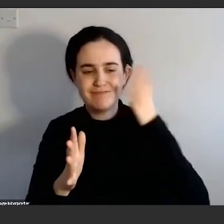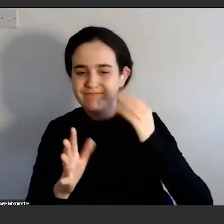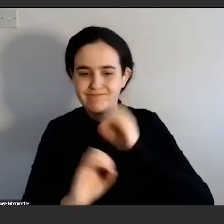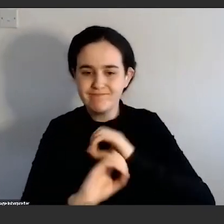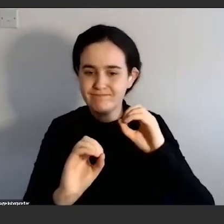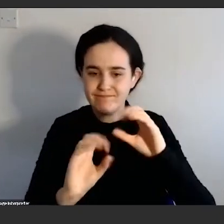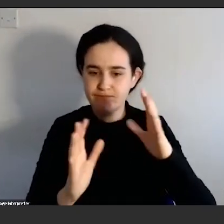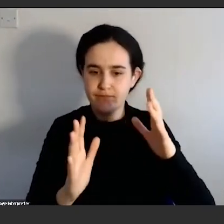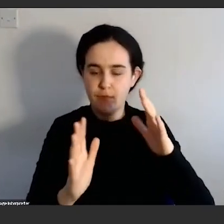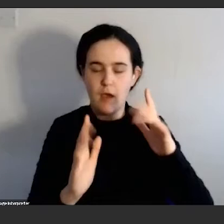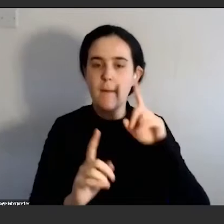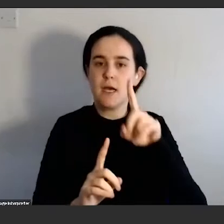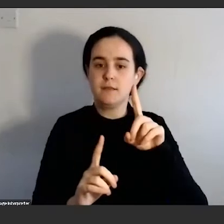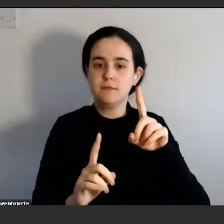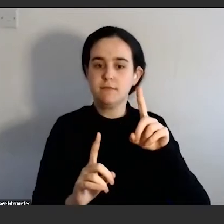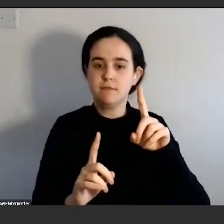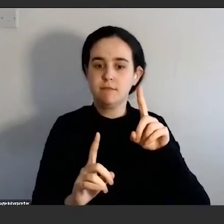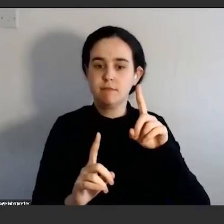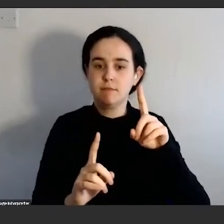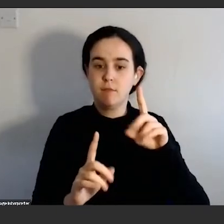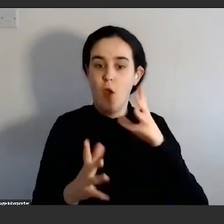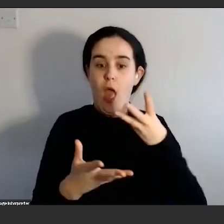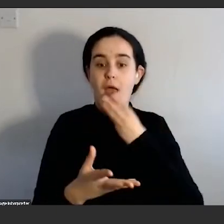might help, Ashura, if we...